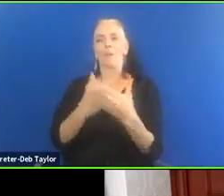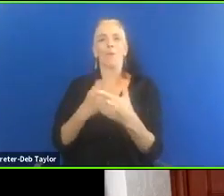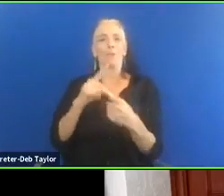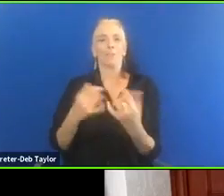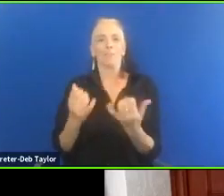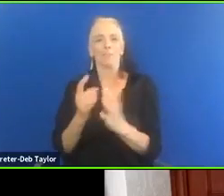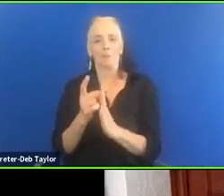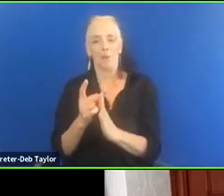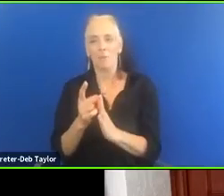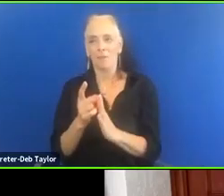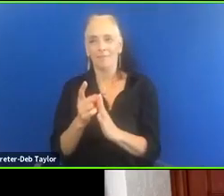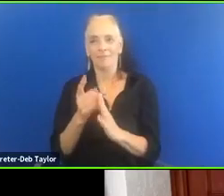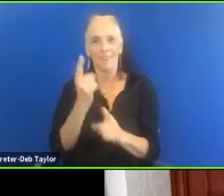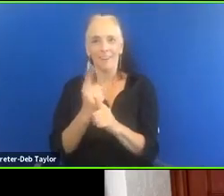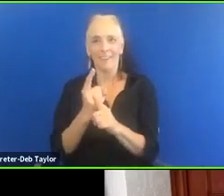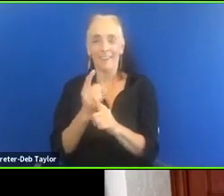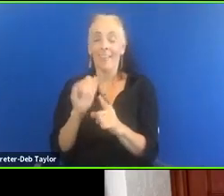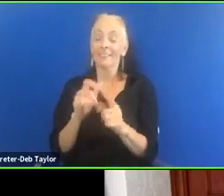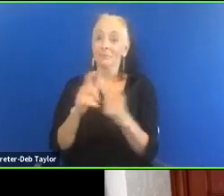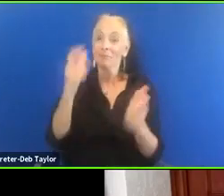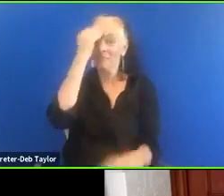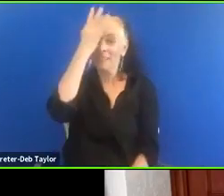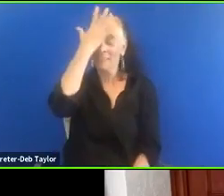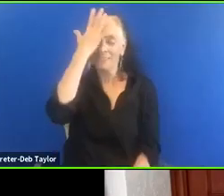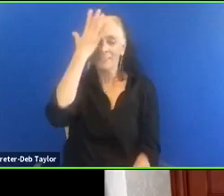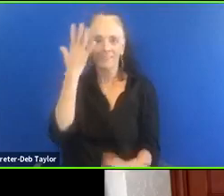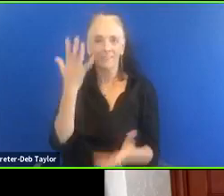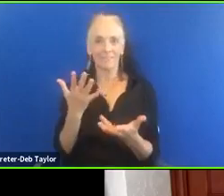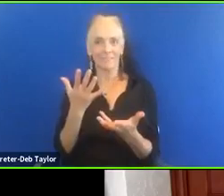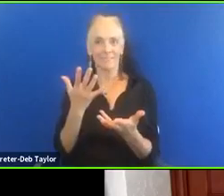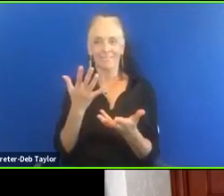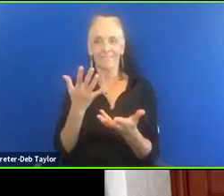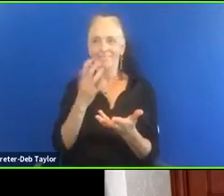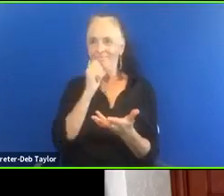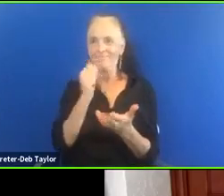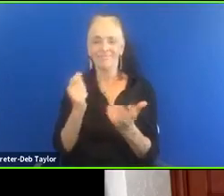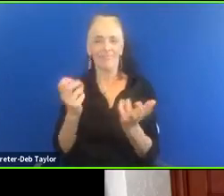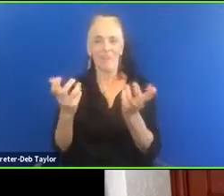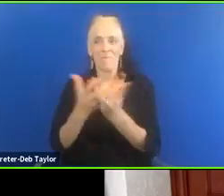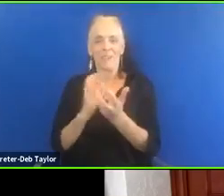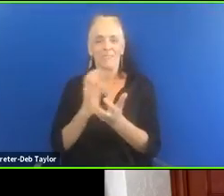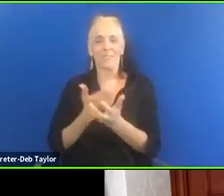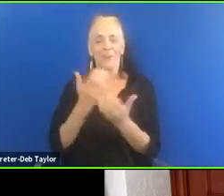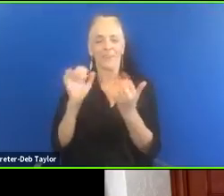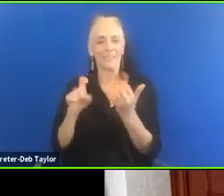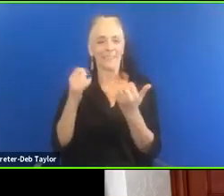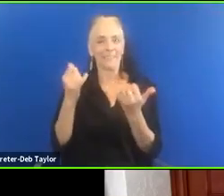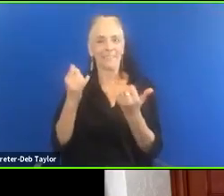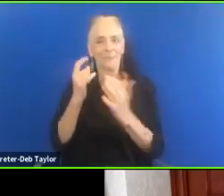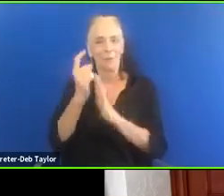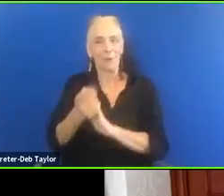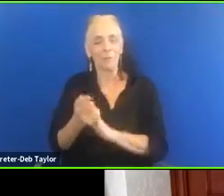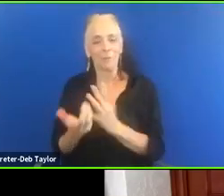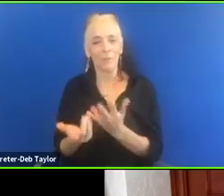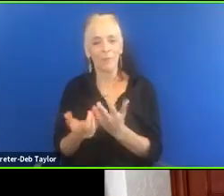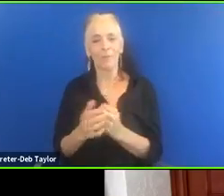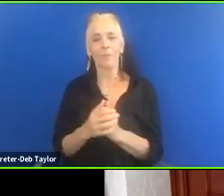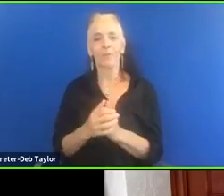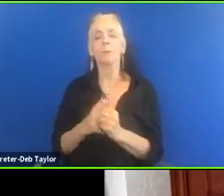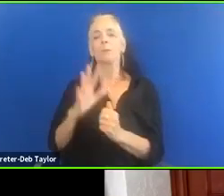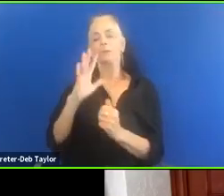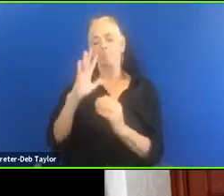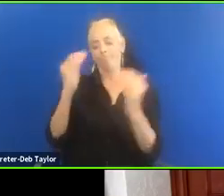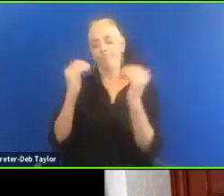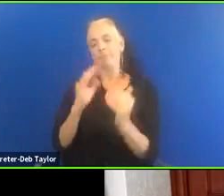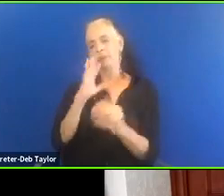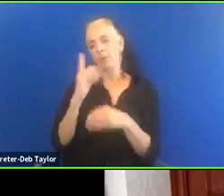Could you all hear me? Was that coming through? Okay. I was frozen for a second. I want to speak to the vaccine